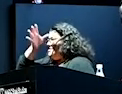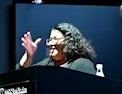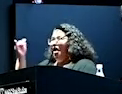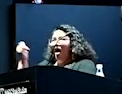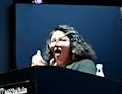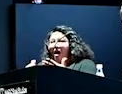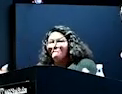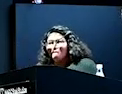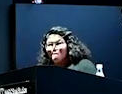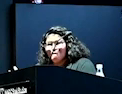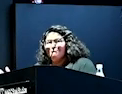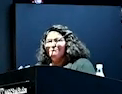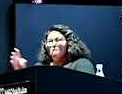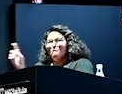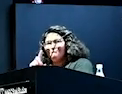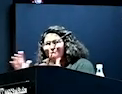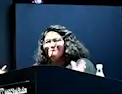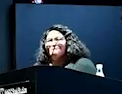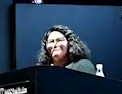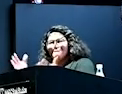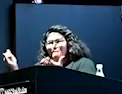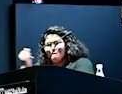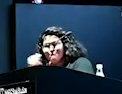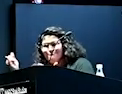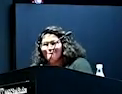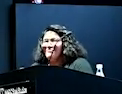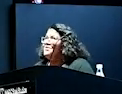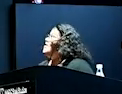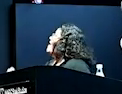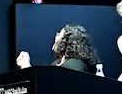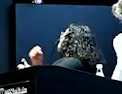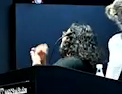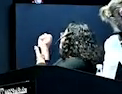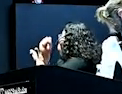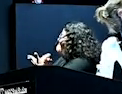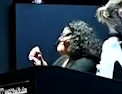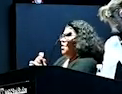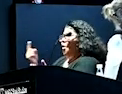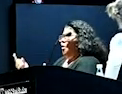supplies all over the place. And